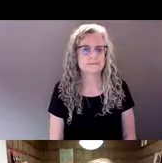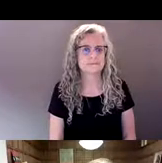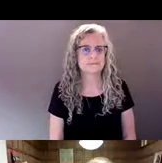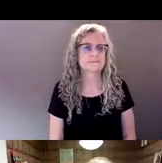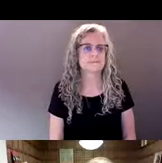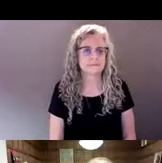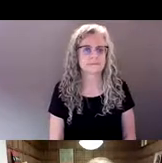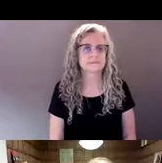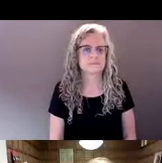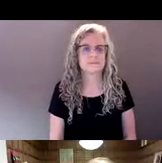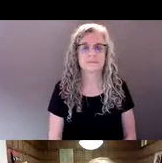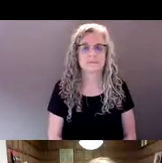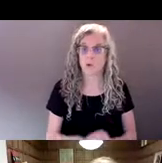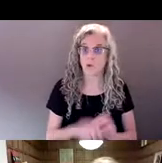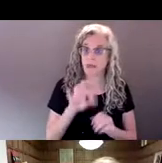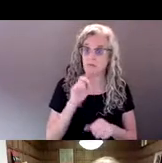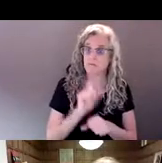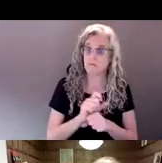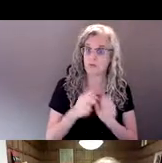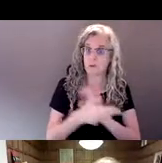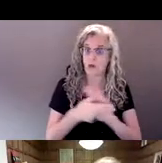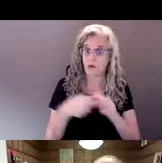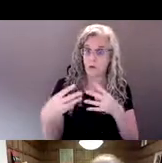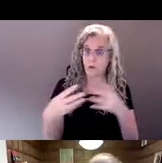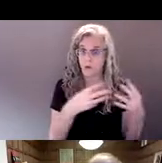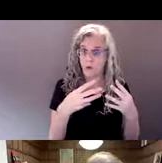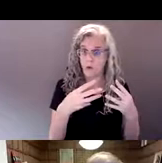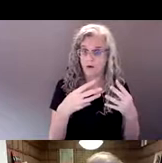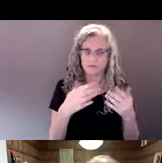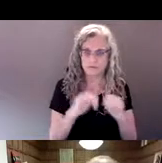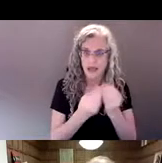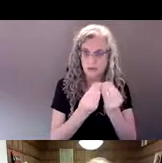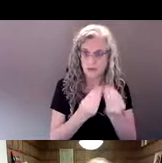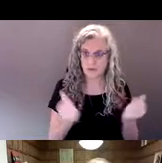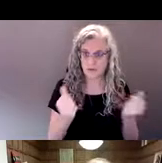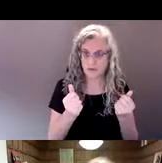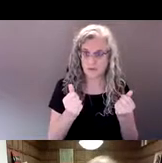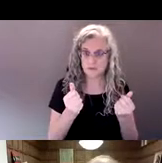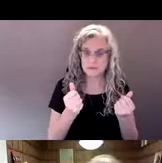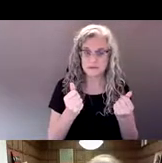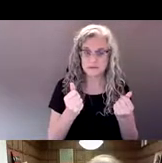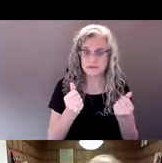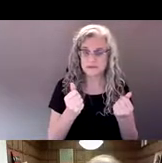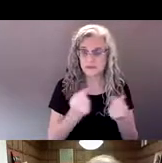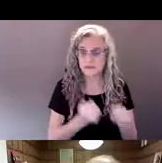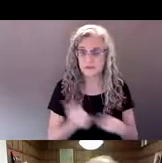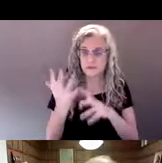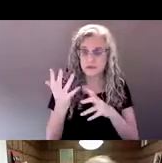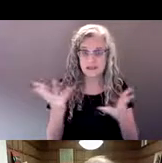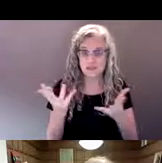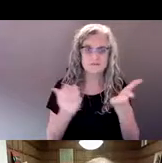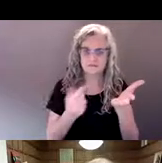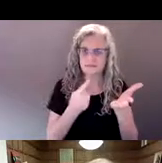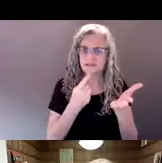And if it is a war, we need, the only way to end these problems, says Andrew Anglin, is to strike the root and remove the Jews from our society.